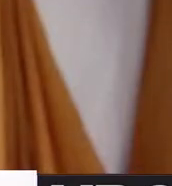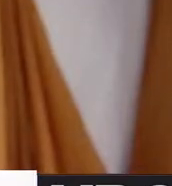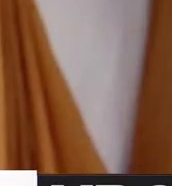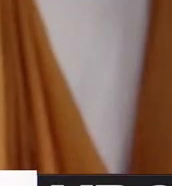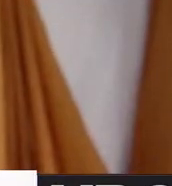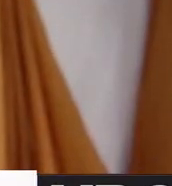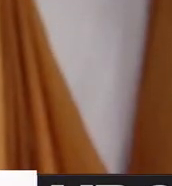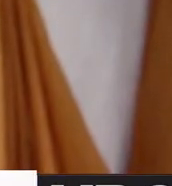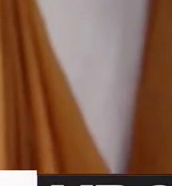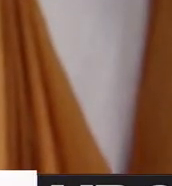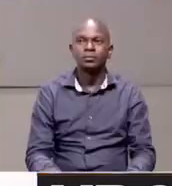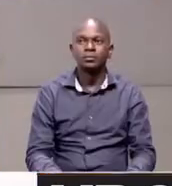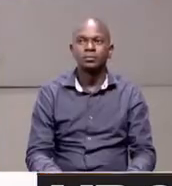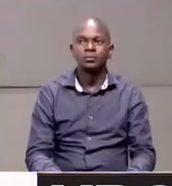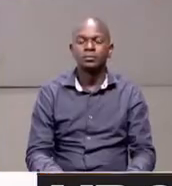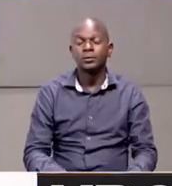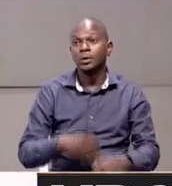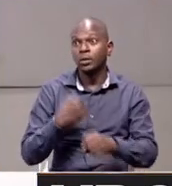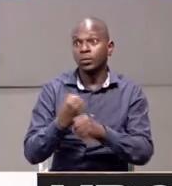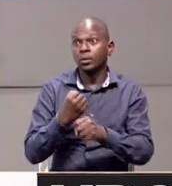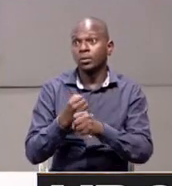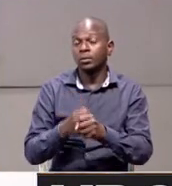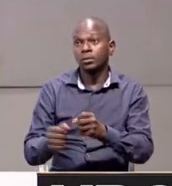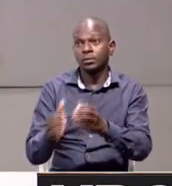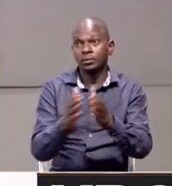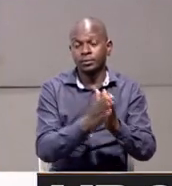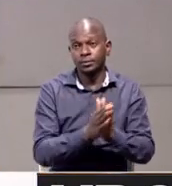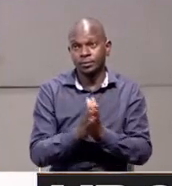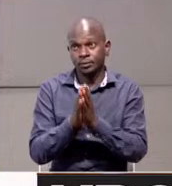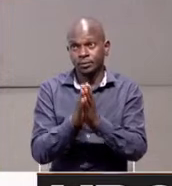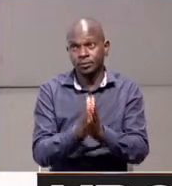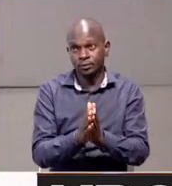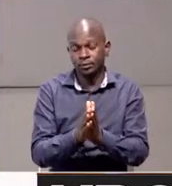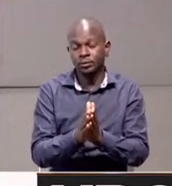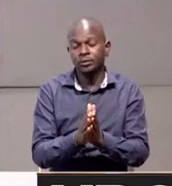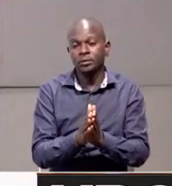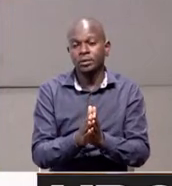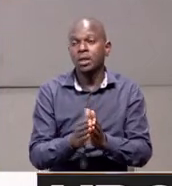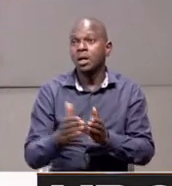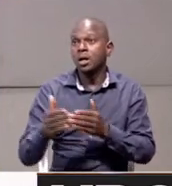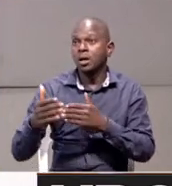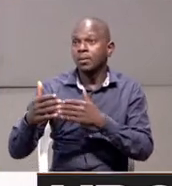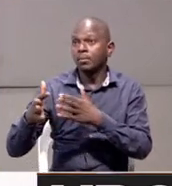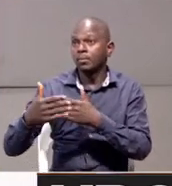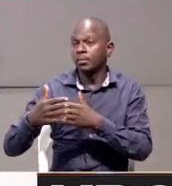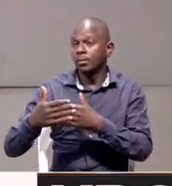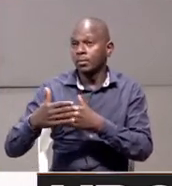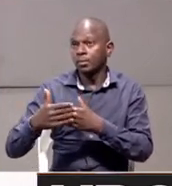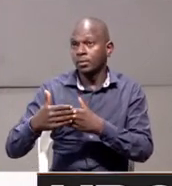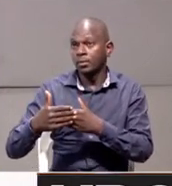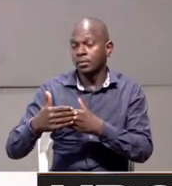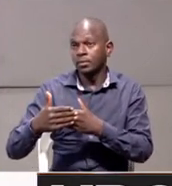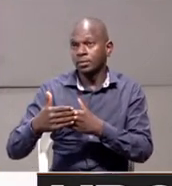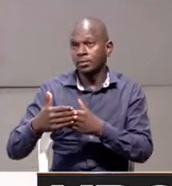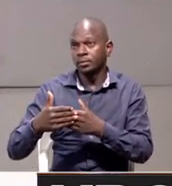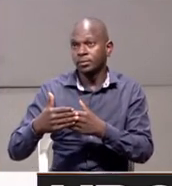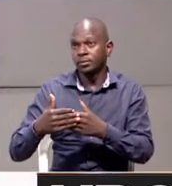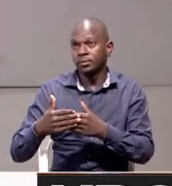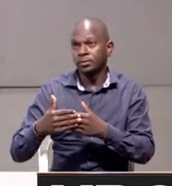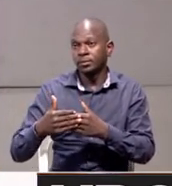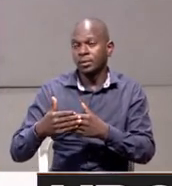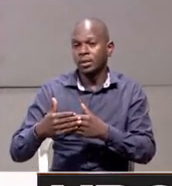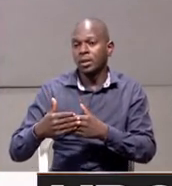If we are not working together, it might be like a machine that just